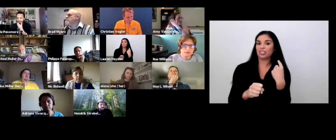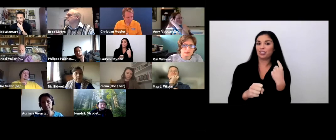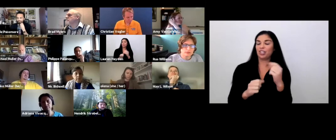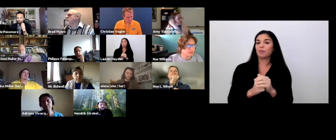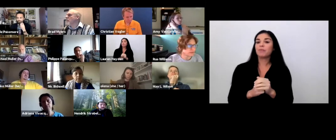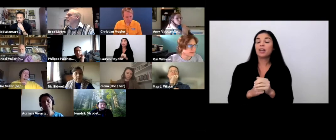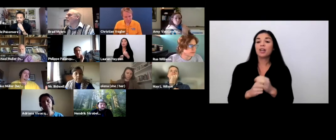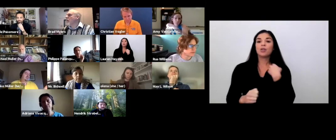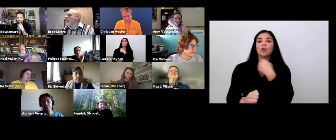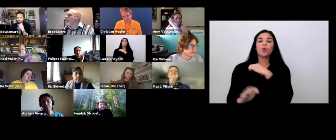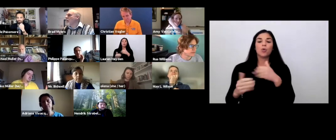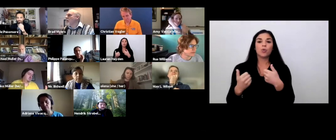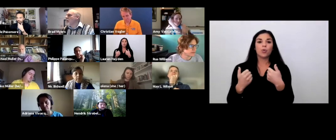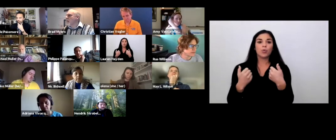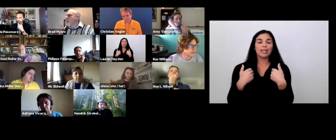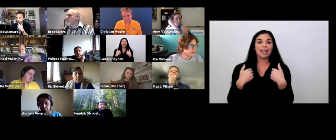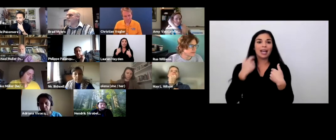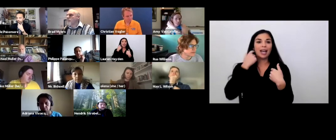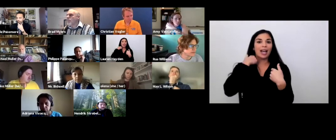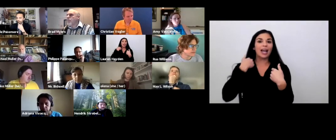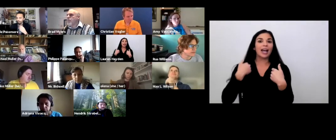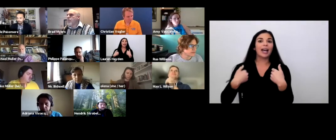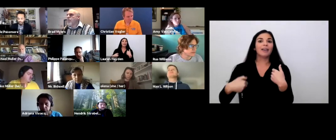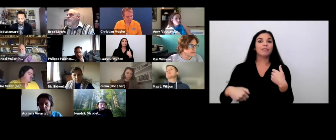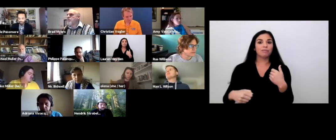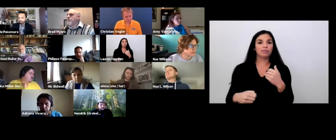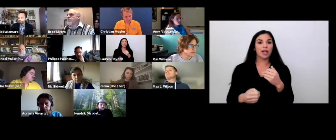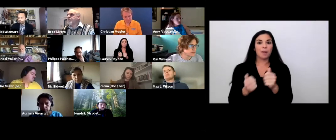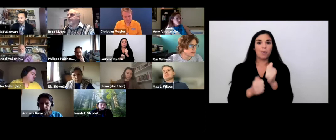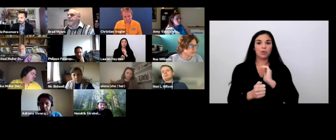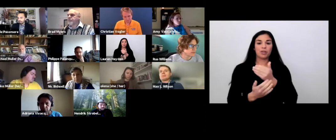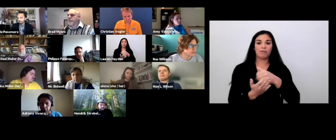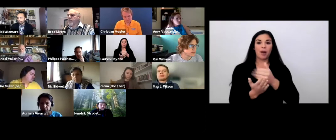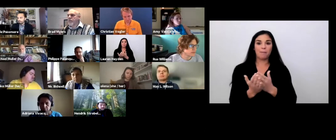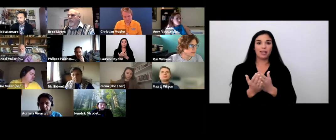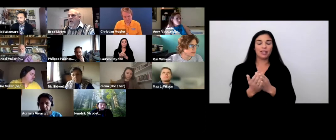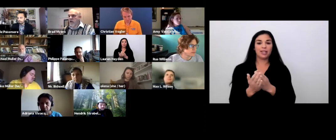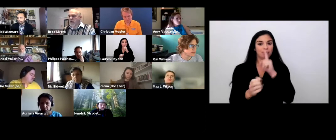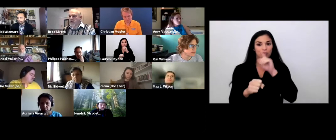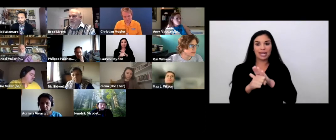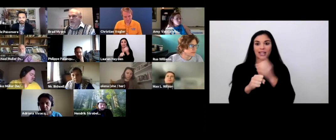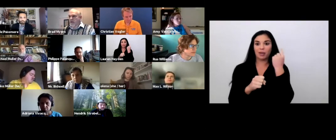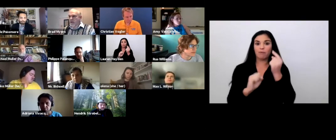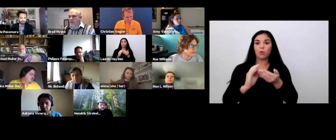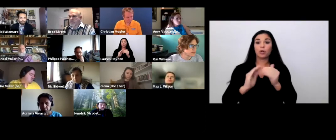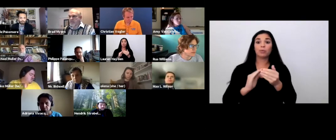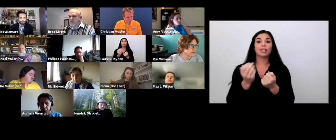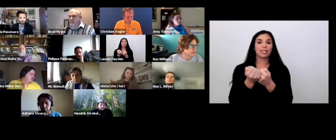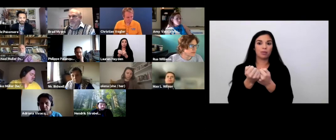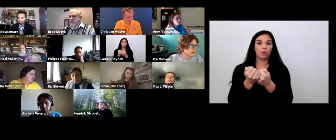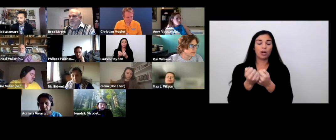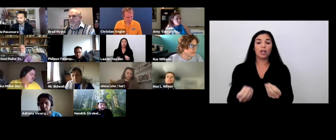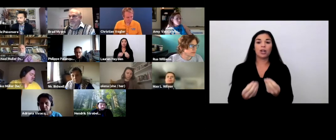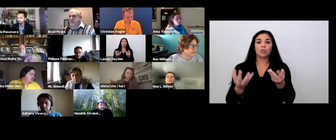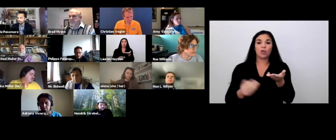have most of our budget basically dedicated to community support. And there's a lot in there that's still